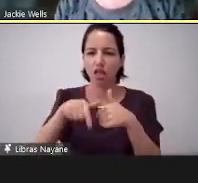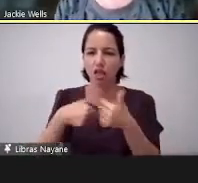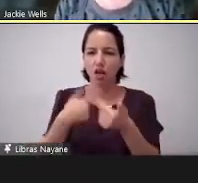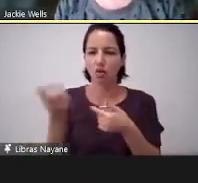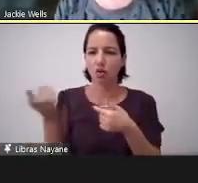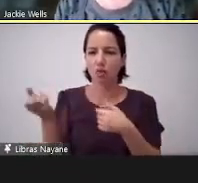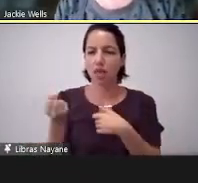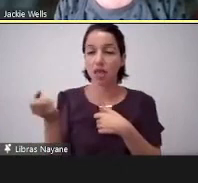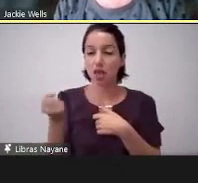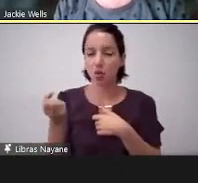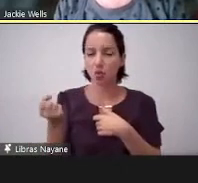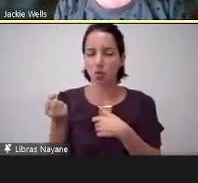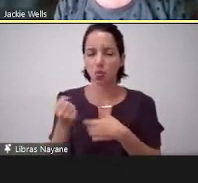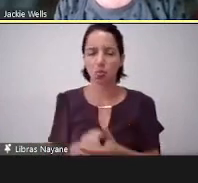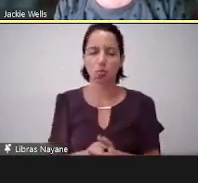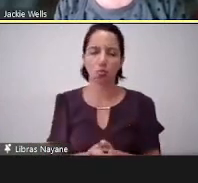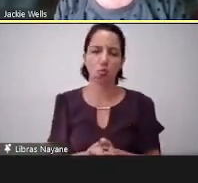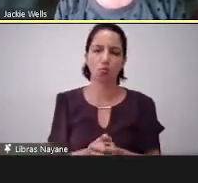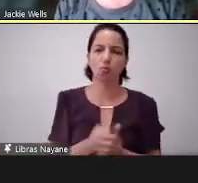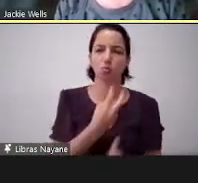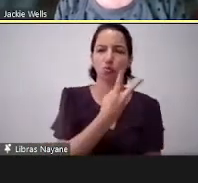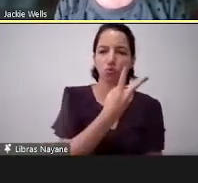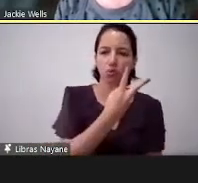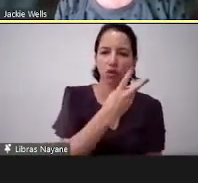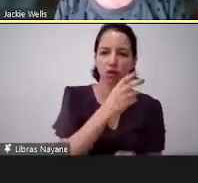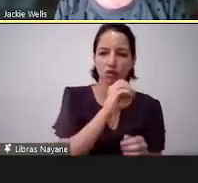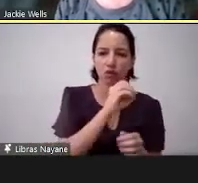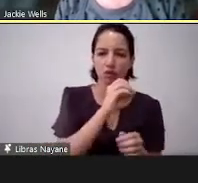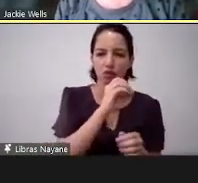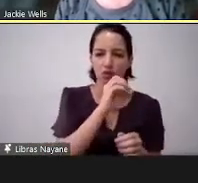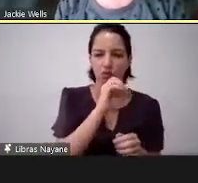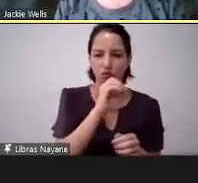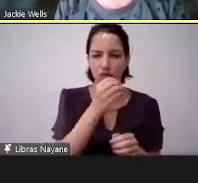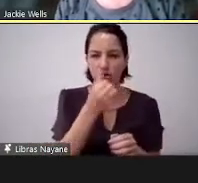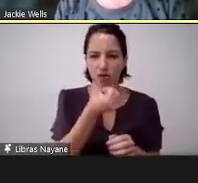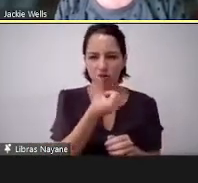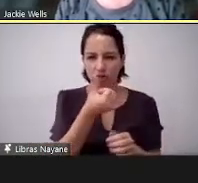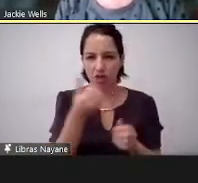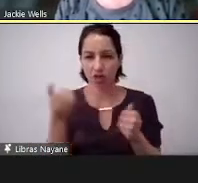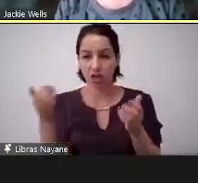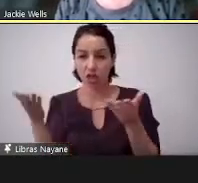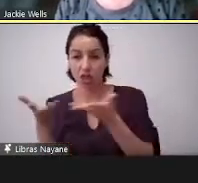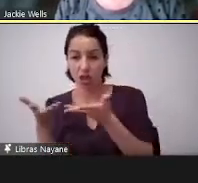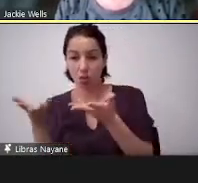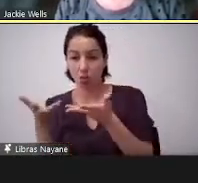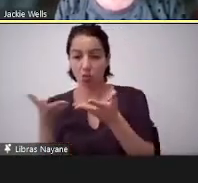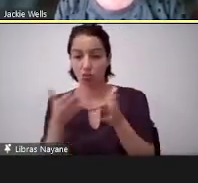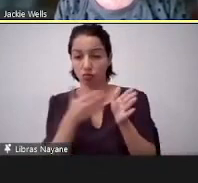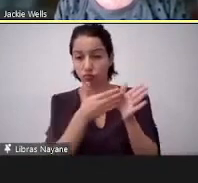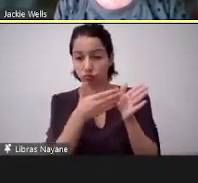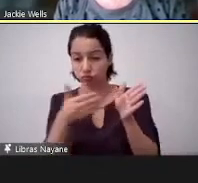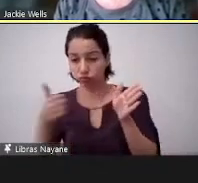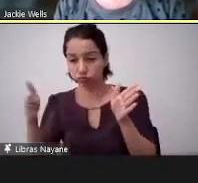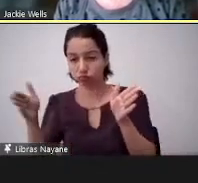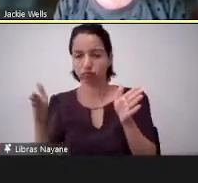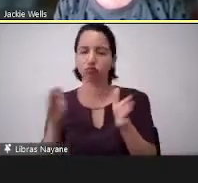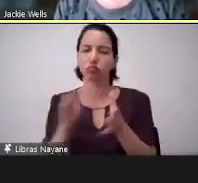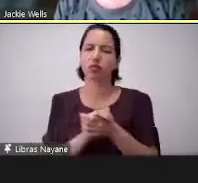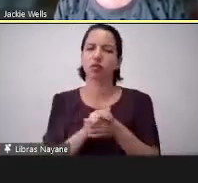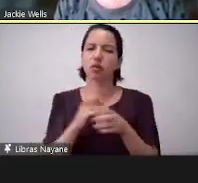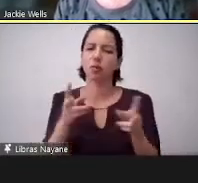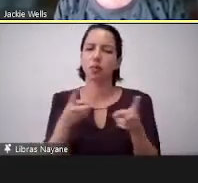and today. And you'll see that both of them have dropped significantly.